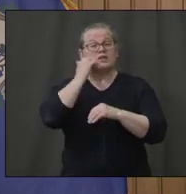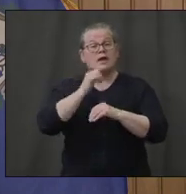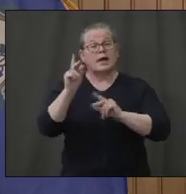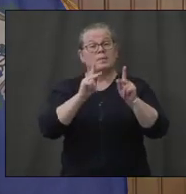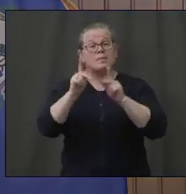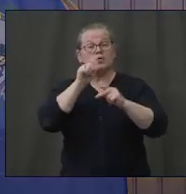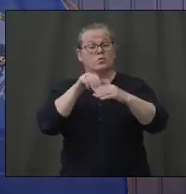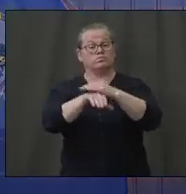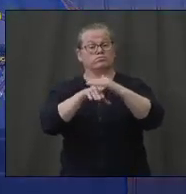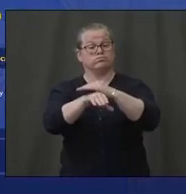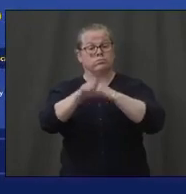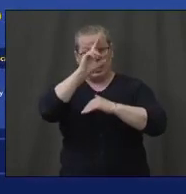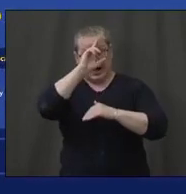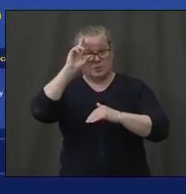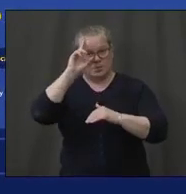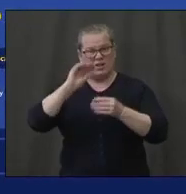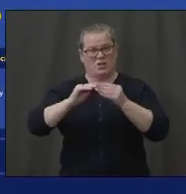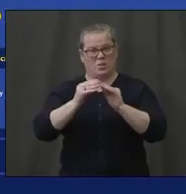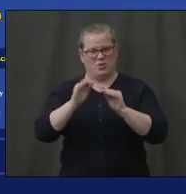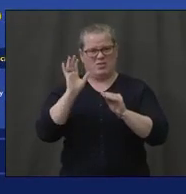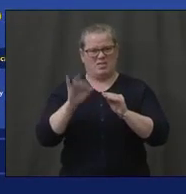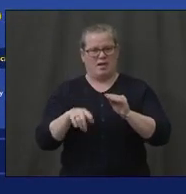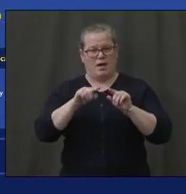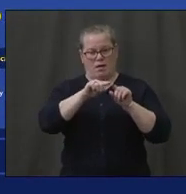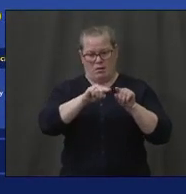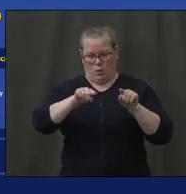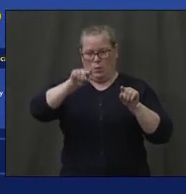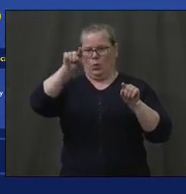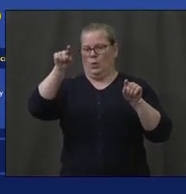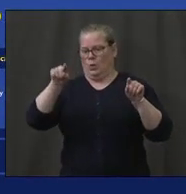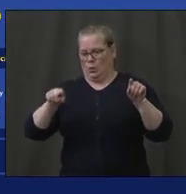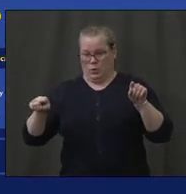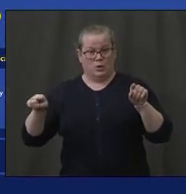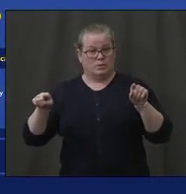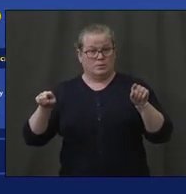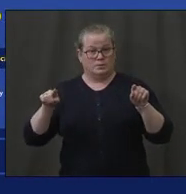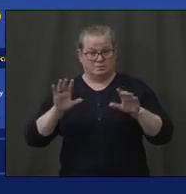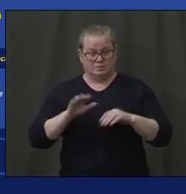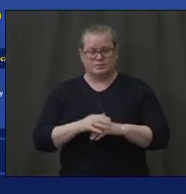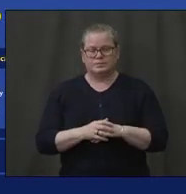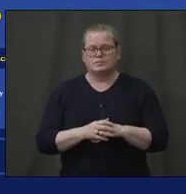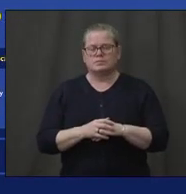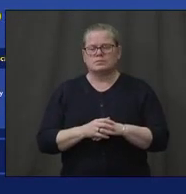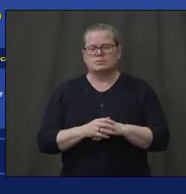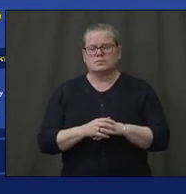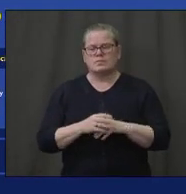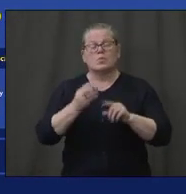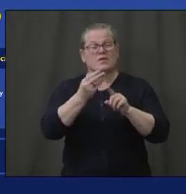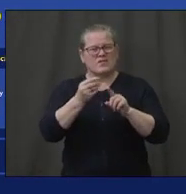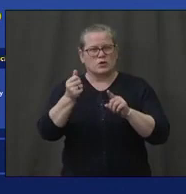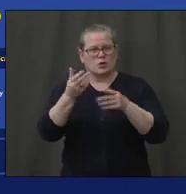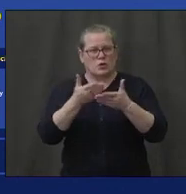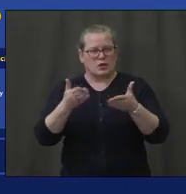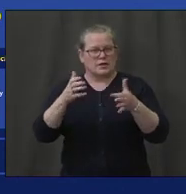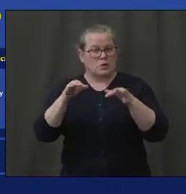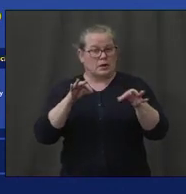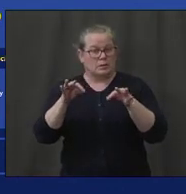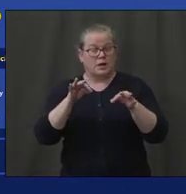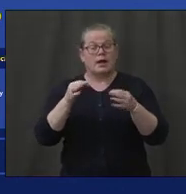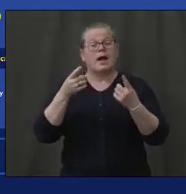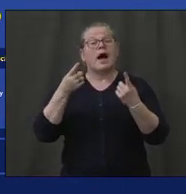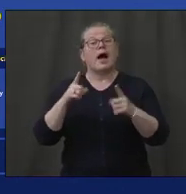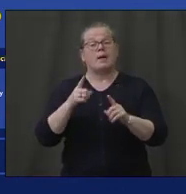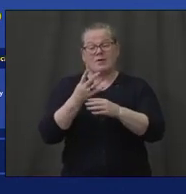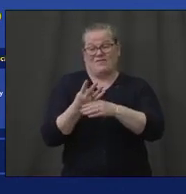is worth saying a couple things. It was exactly 4 weeks ago that we had our